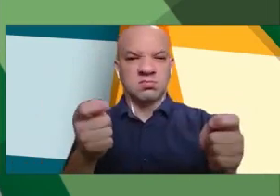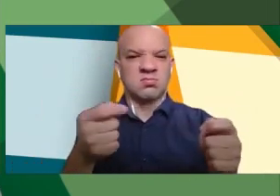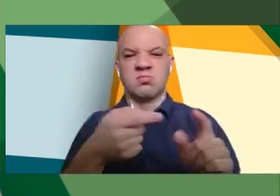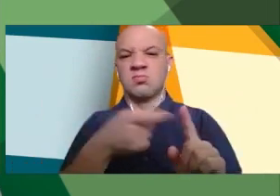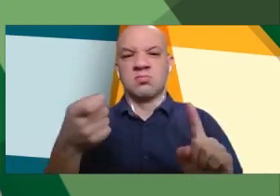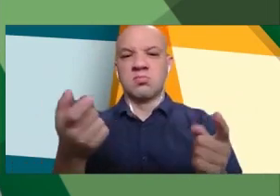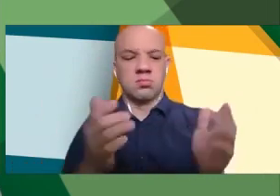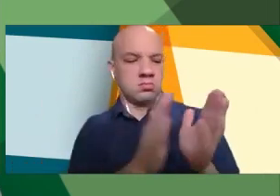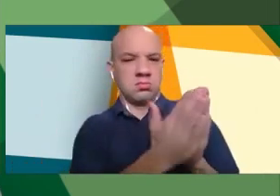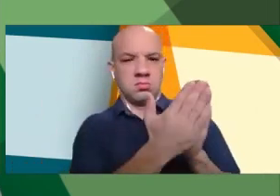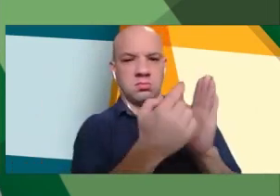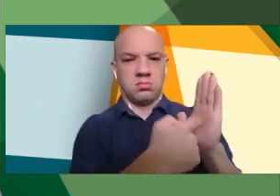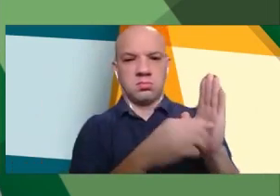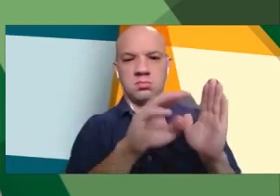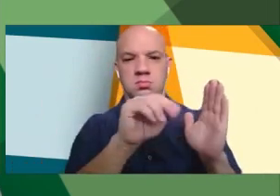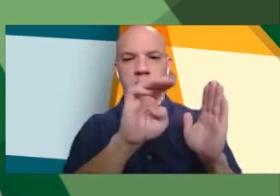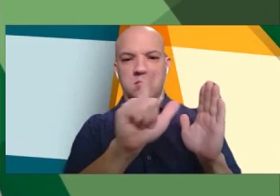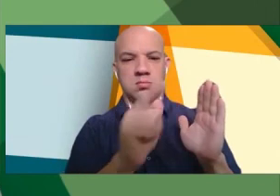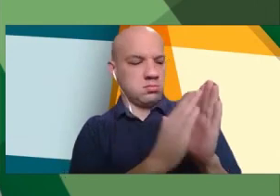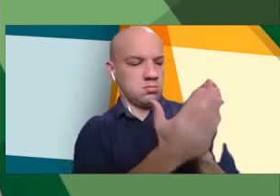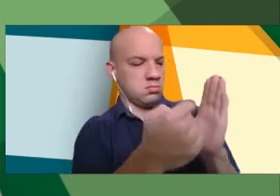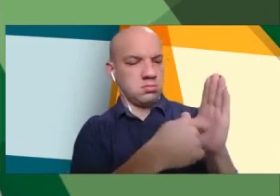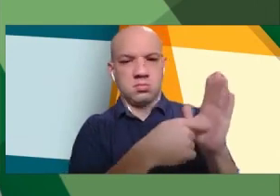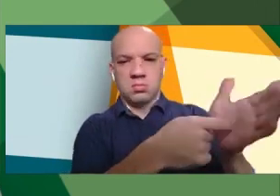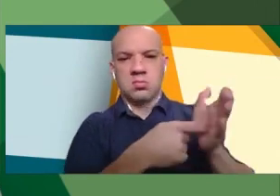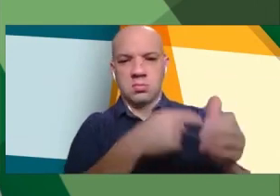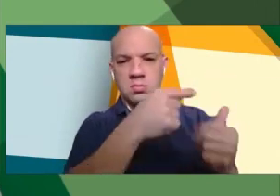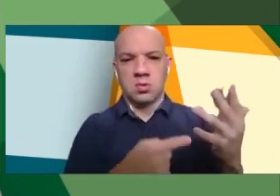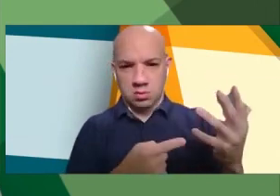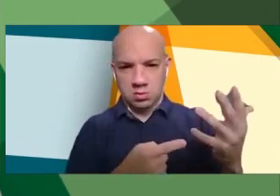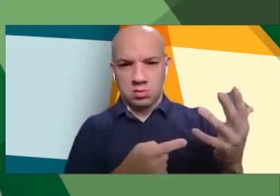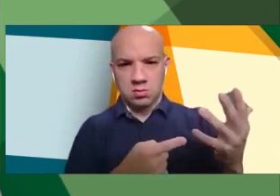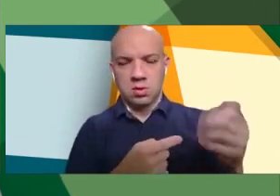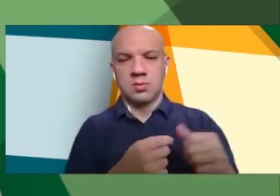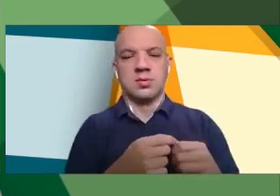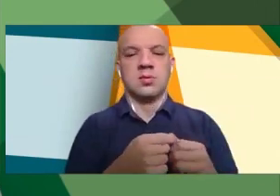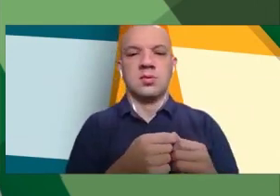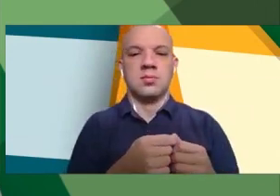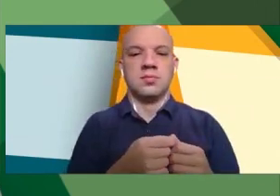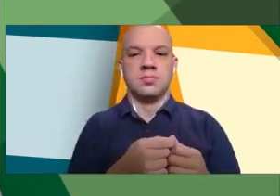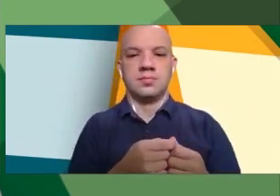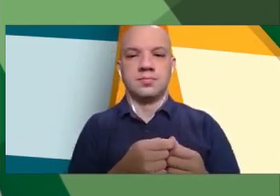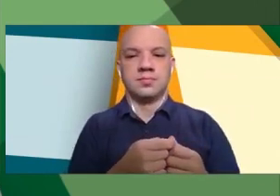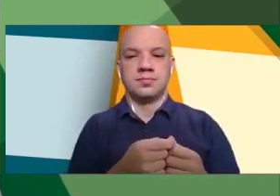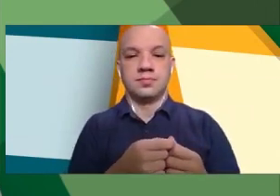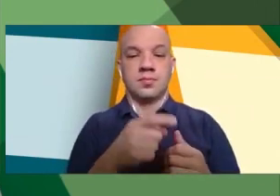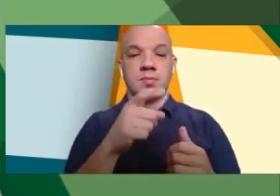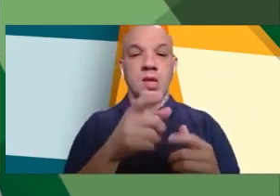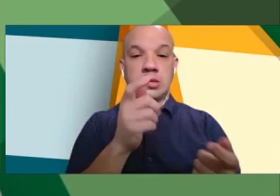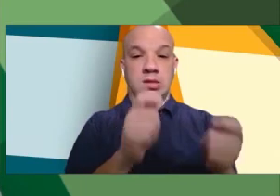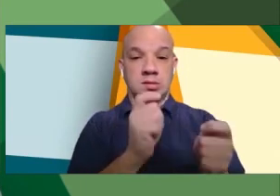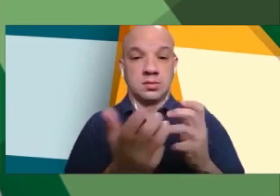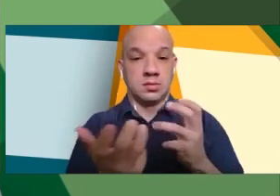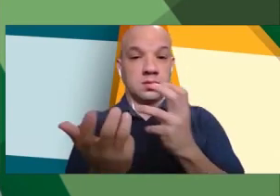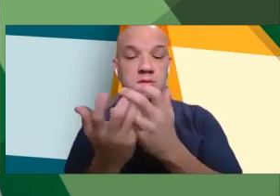the procurement manual and contractual requirements that was adopted by the Puerto